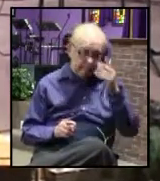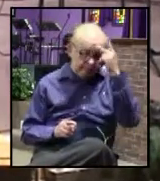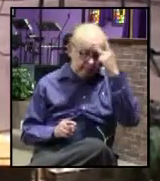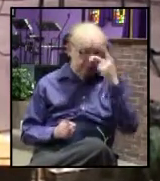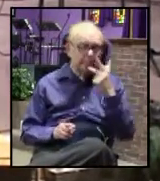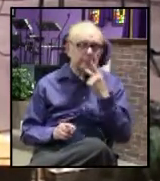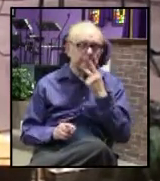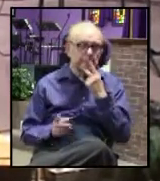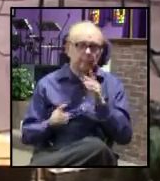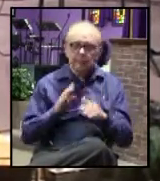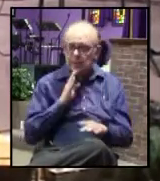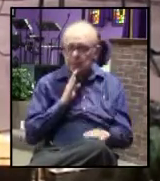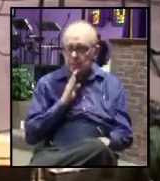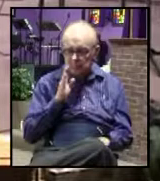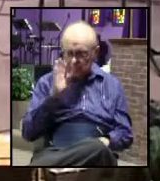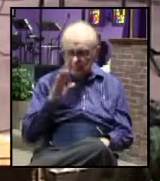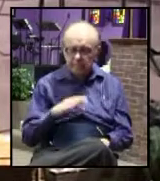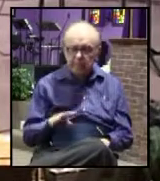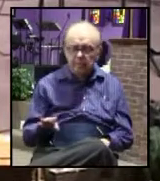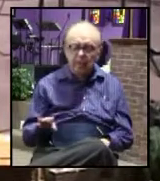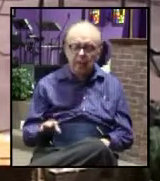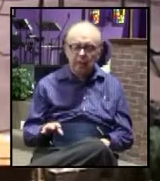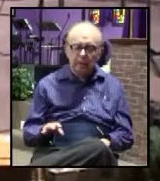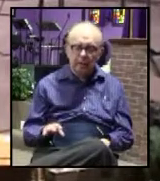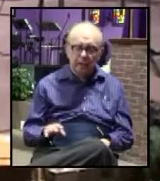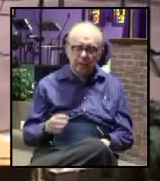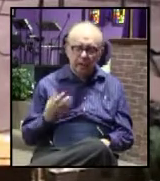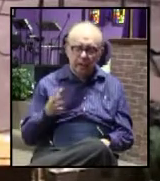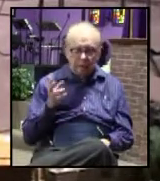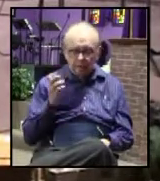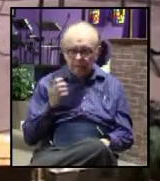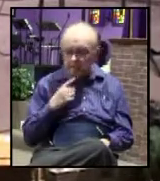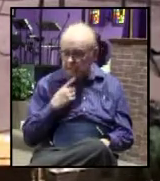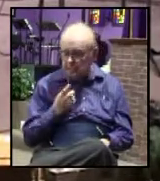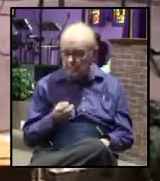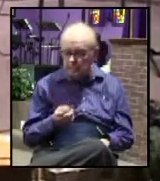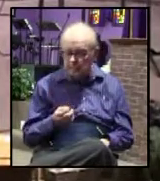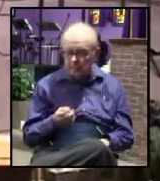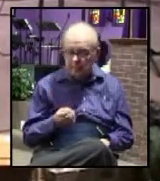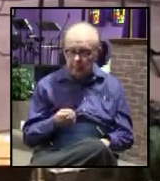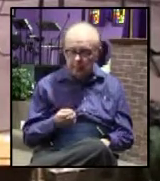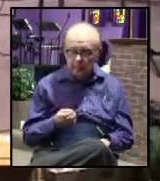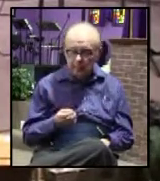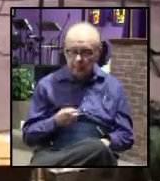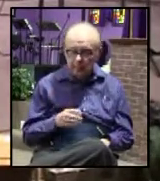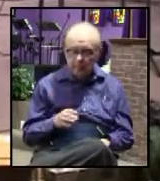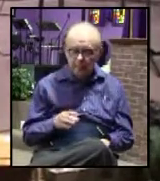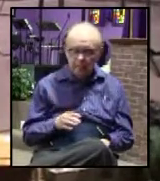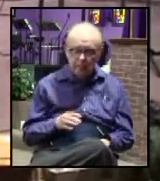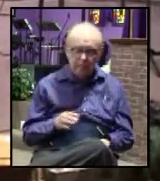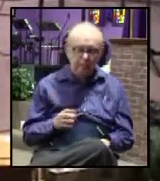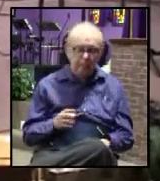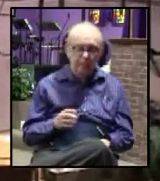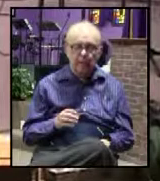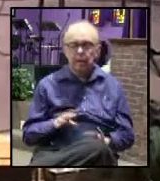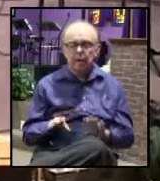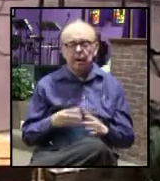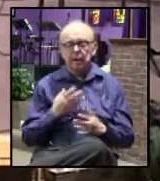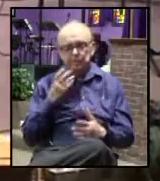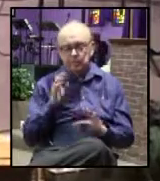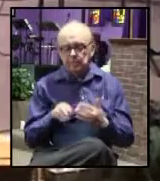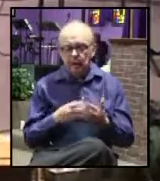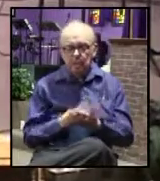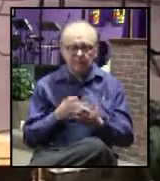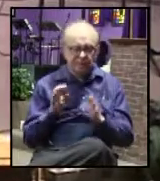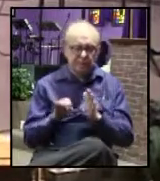parent, when you're talking to your child, you don't want to hear just, I get this all the time. I love